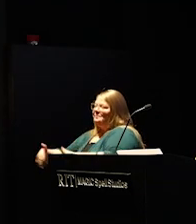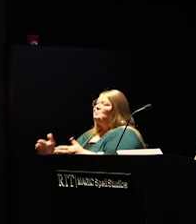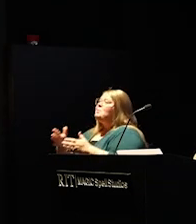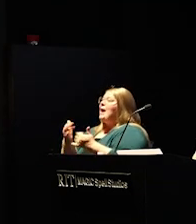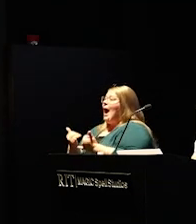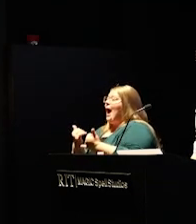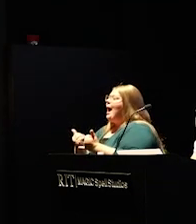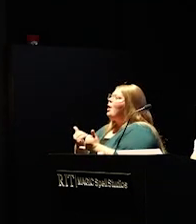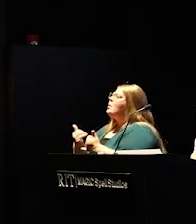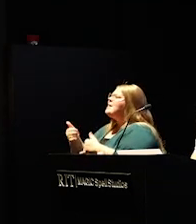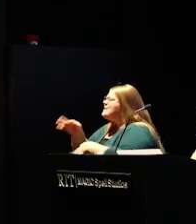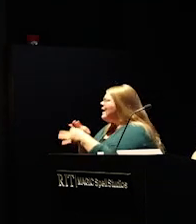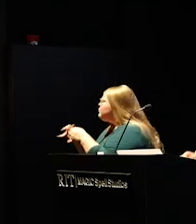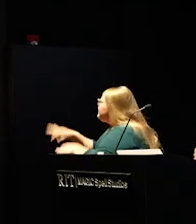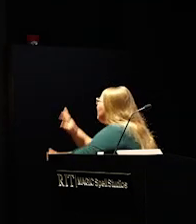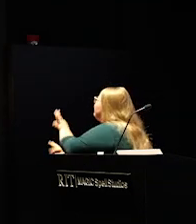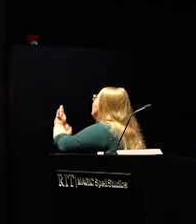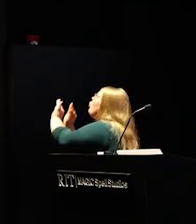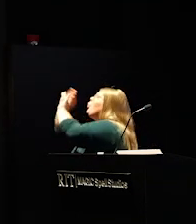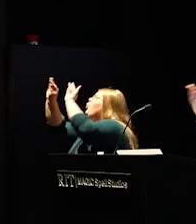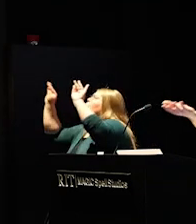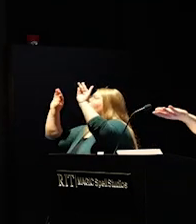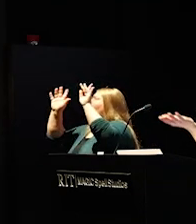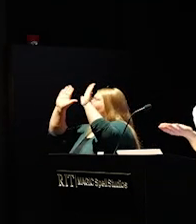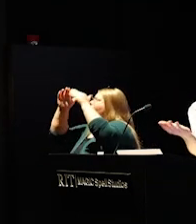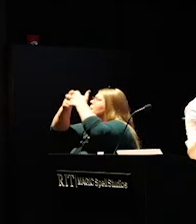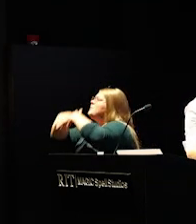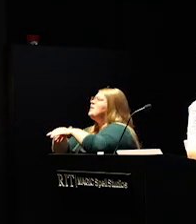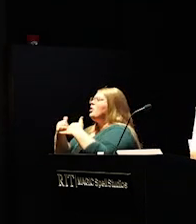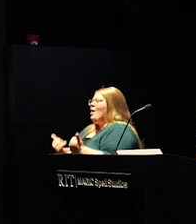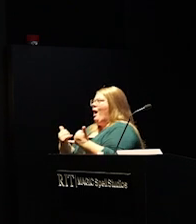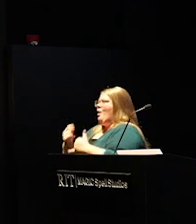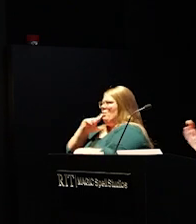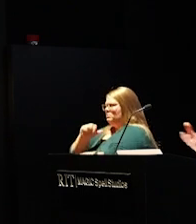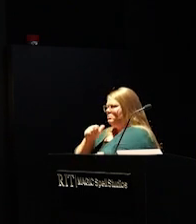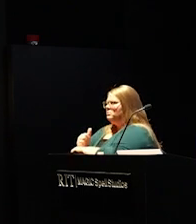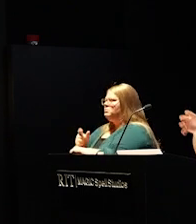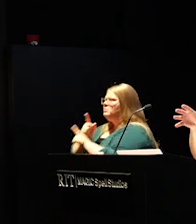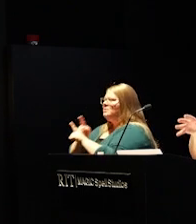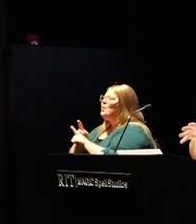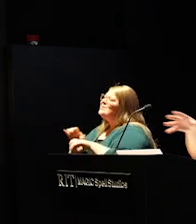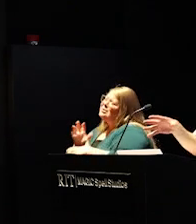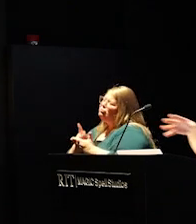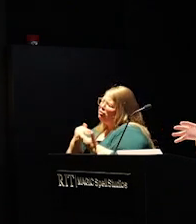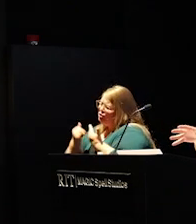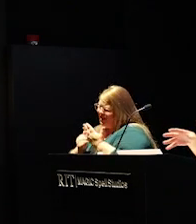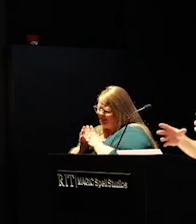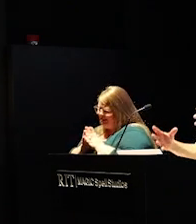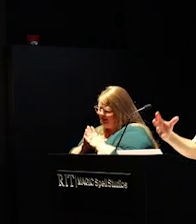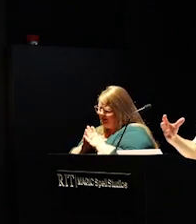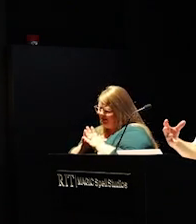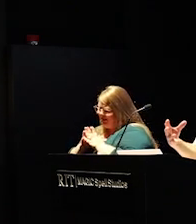we're gonna shoot. We're gonna really aim for something. And we did a project, and forgive me because I'm not going to remember